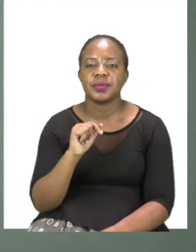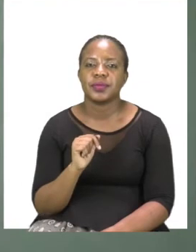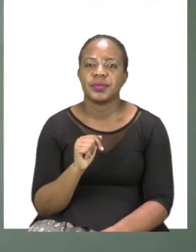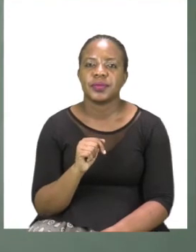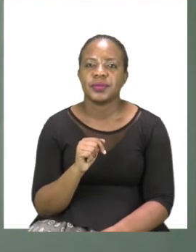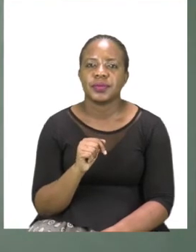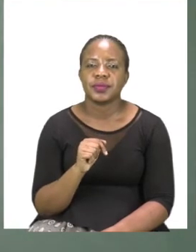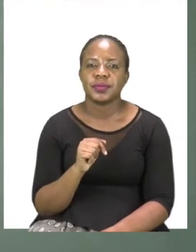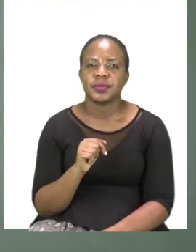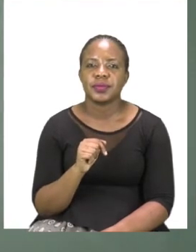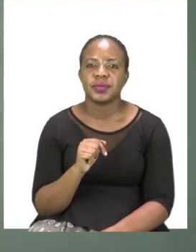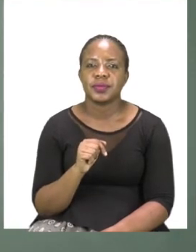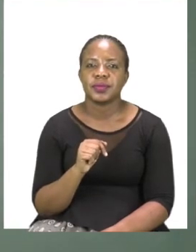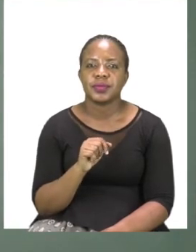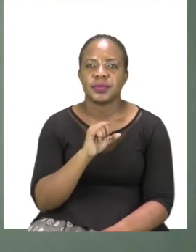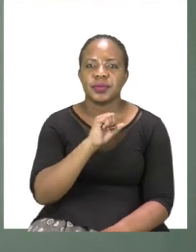August,